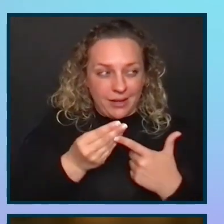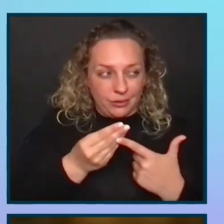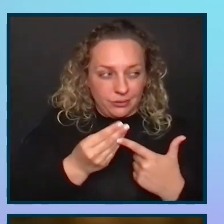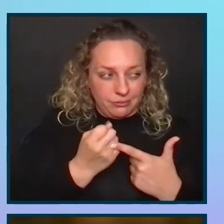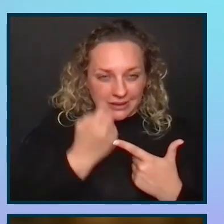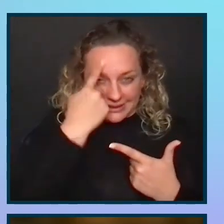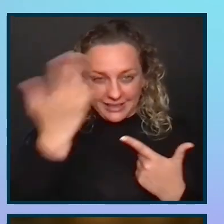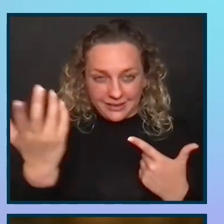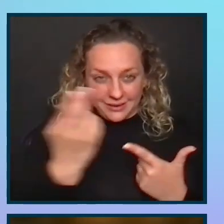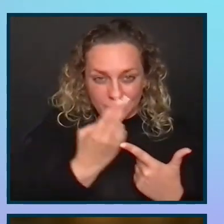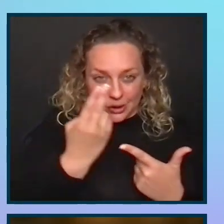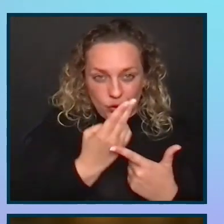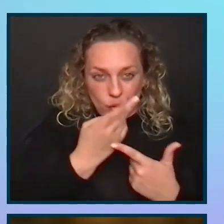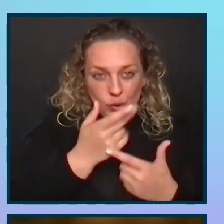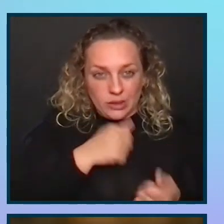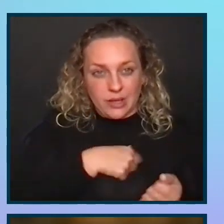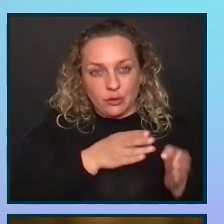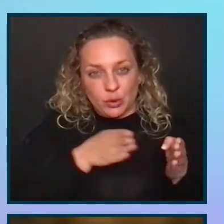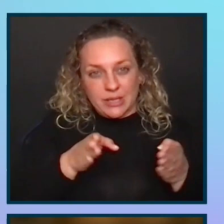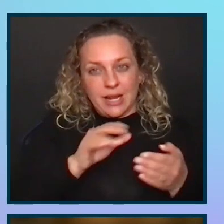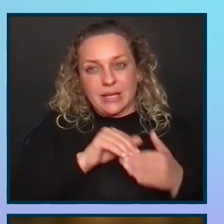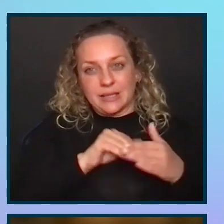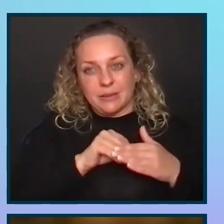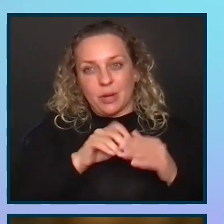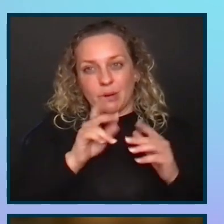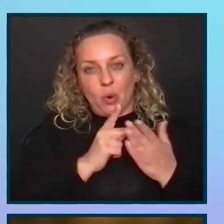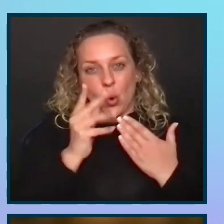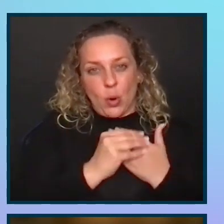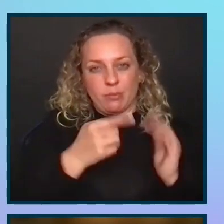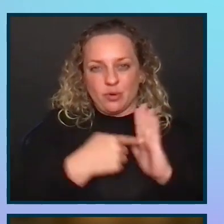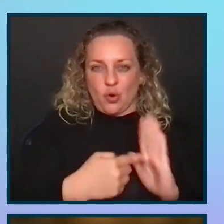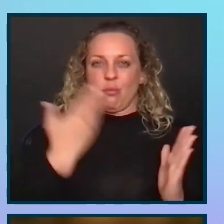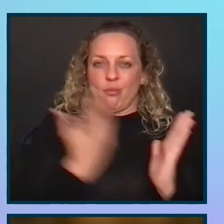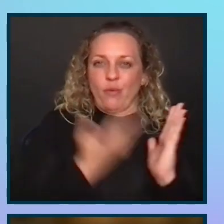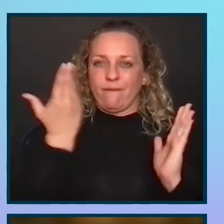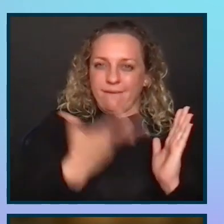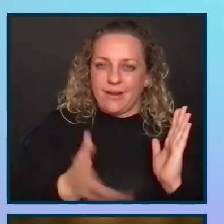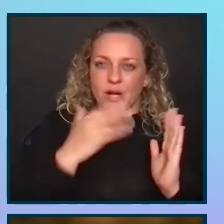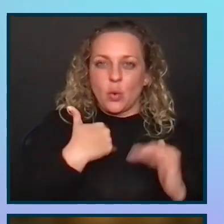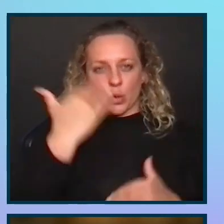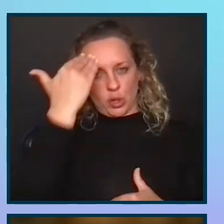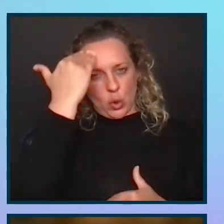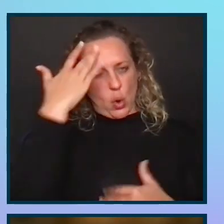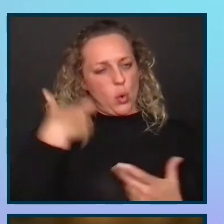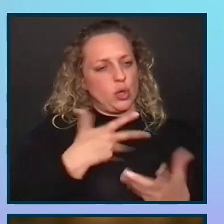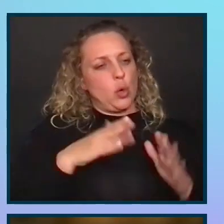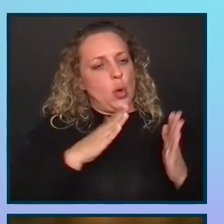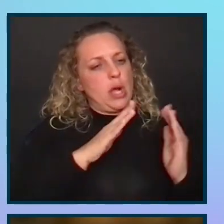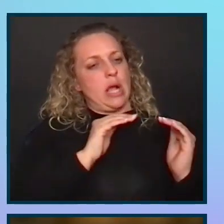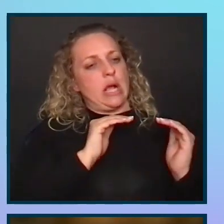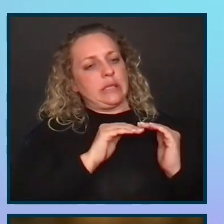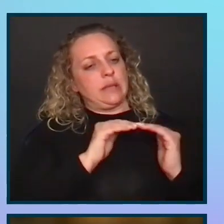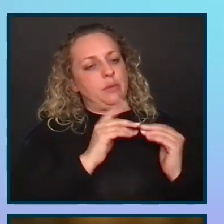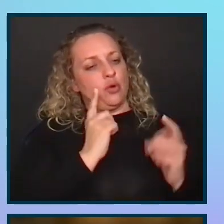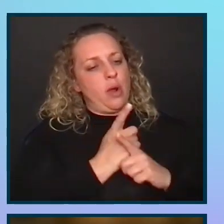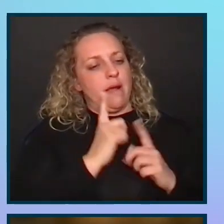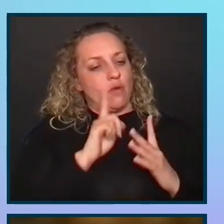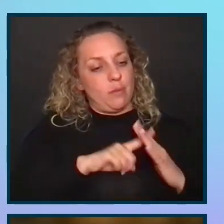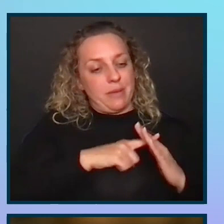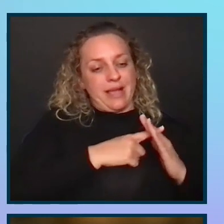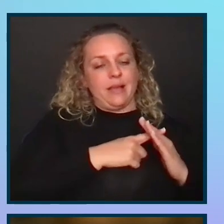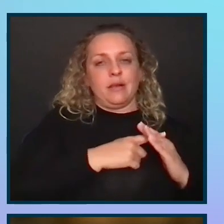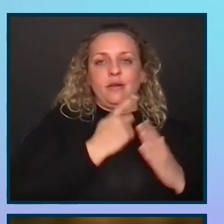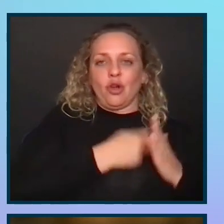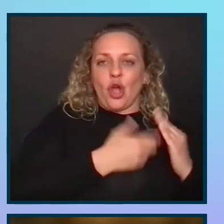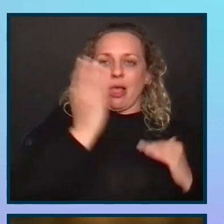And using a strategic accessibility program shows that. We know that if we do accessibility right from the beginning, that it costs us a lot